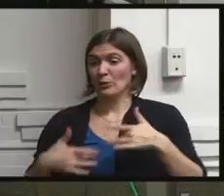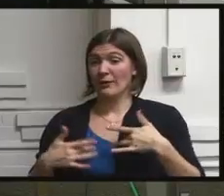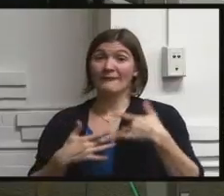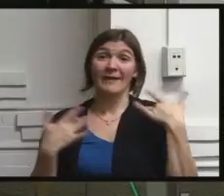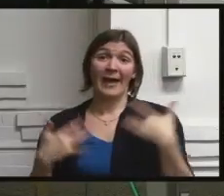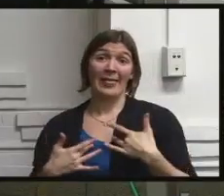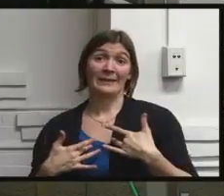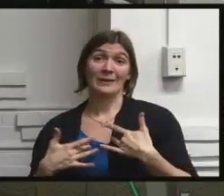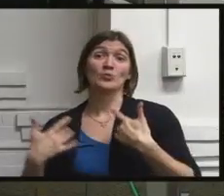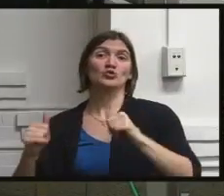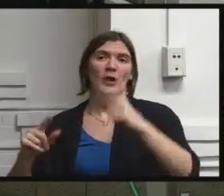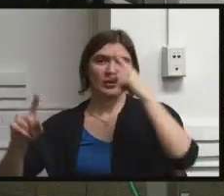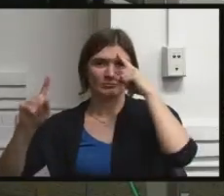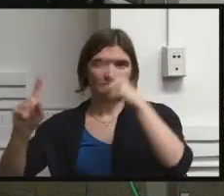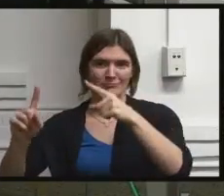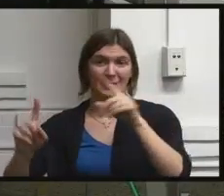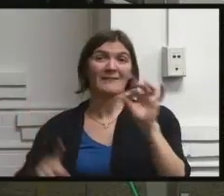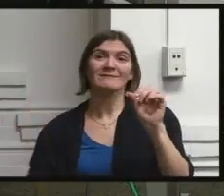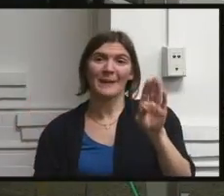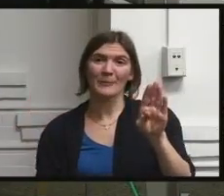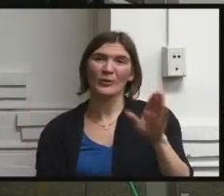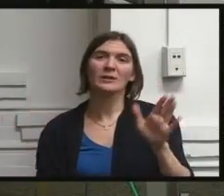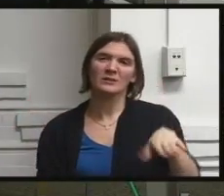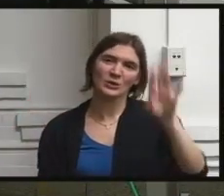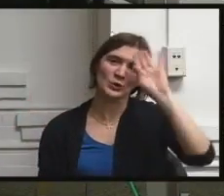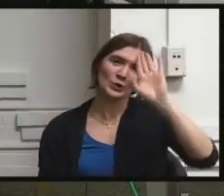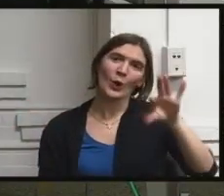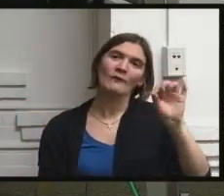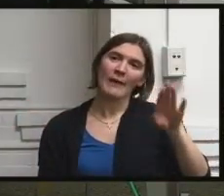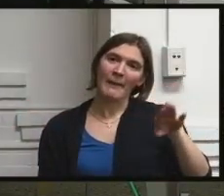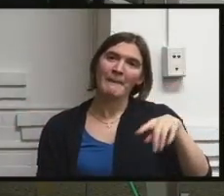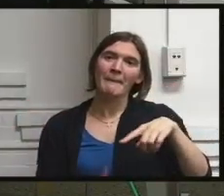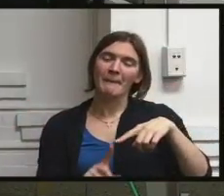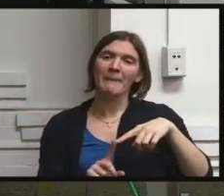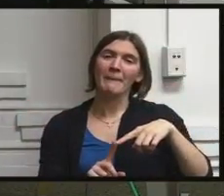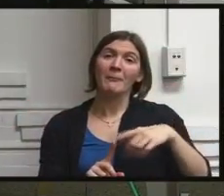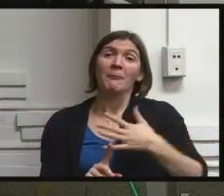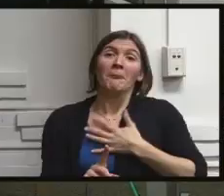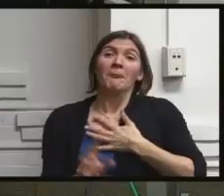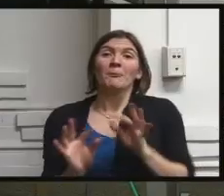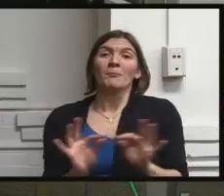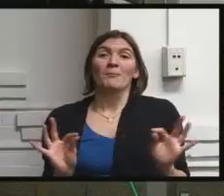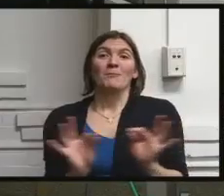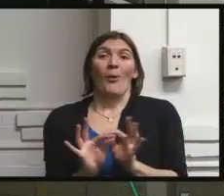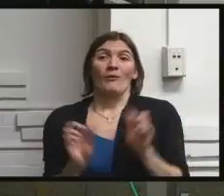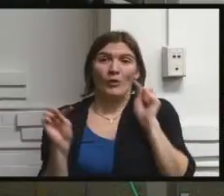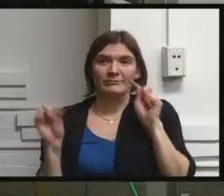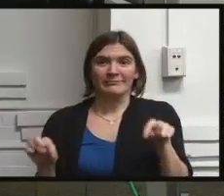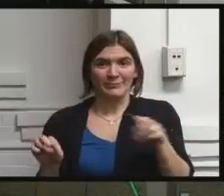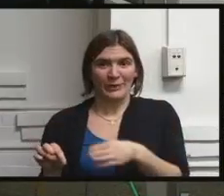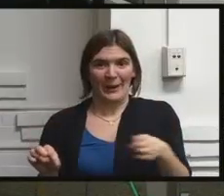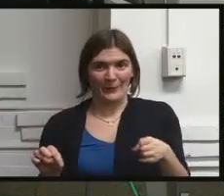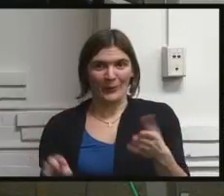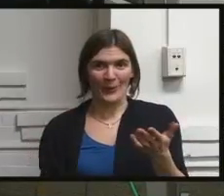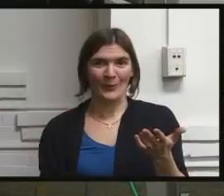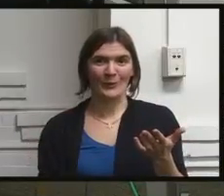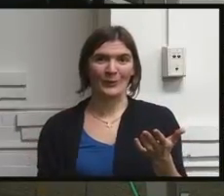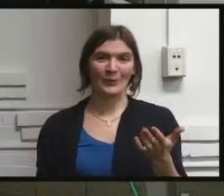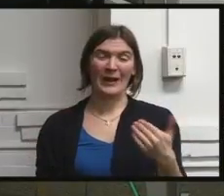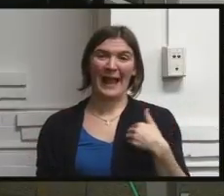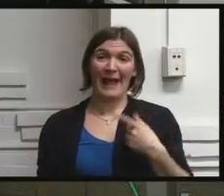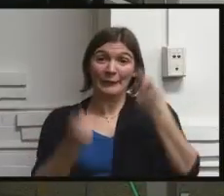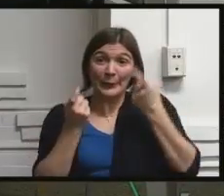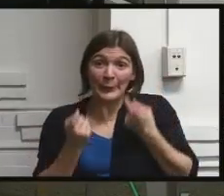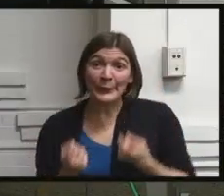in February. February, as you may recall, is a important month in Brattleboro because we have the Harris Hill